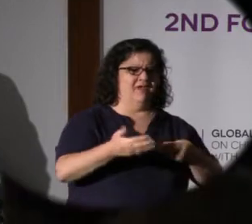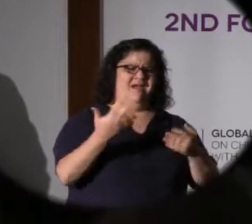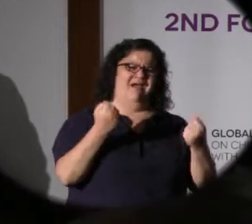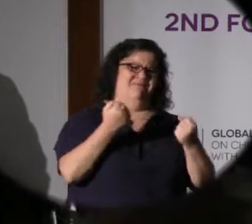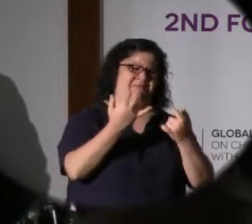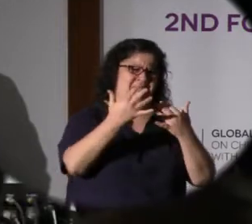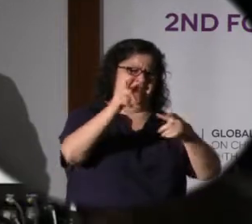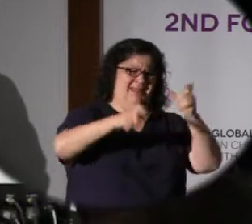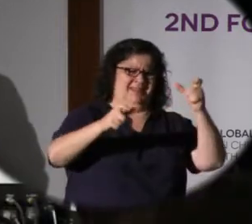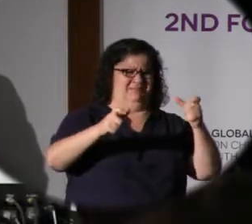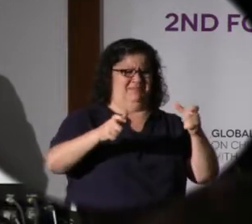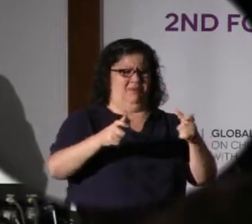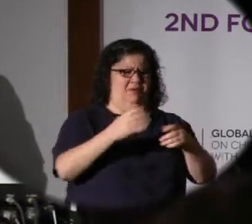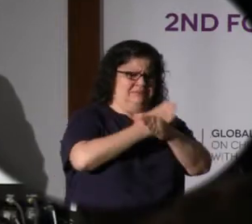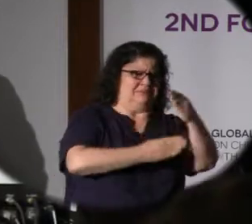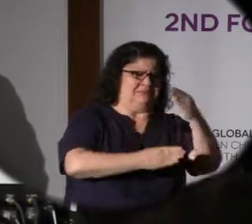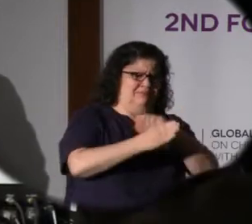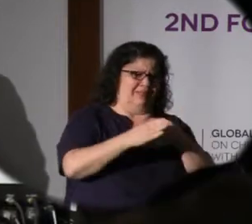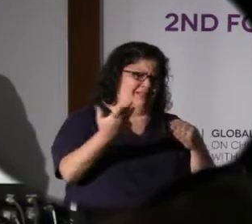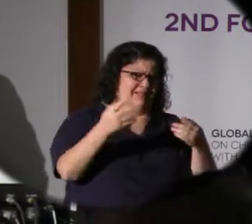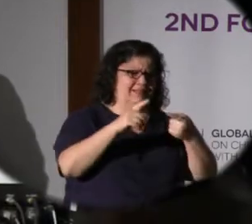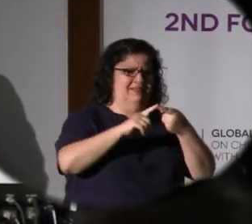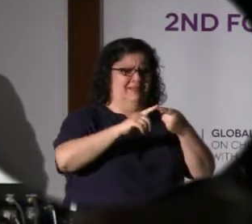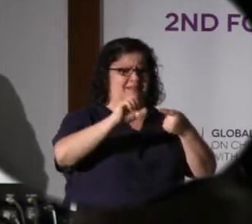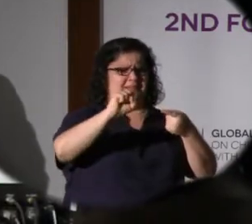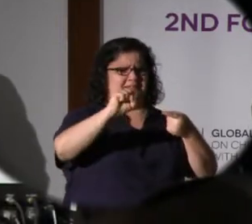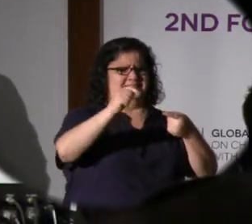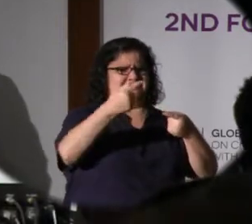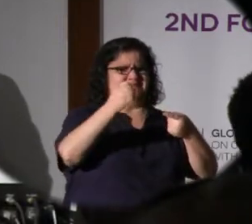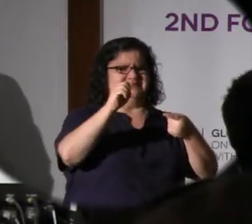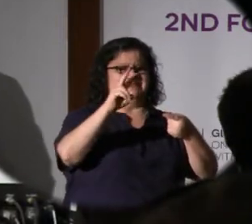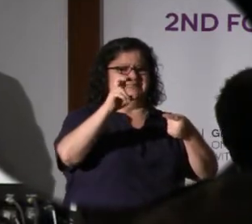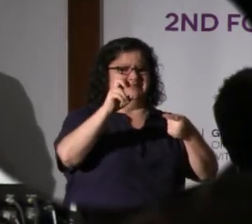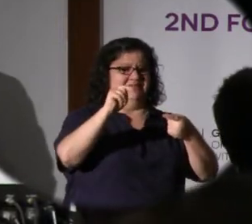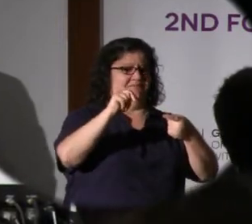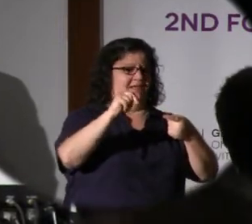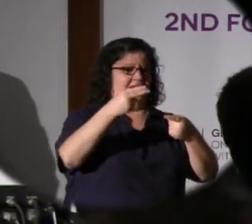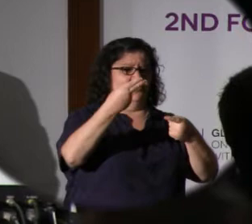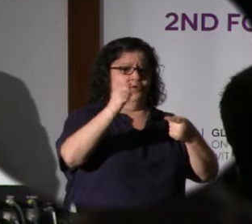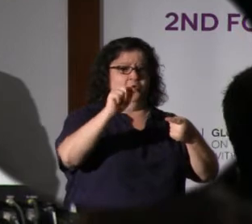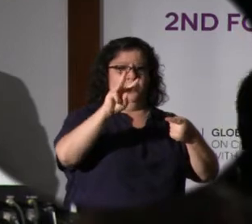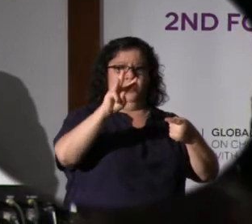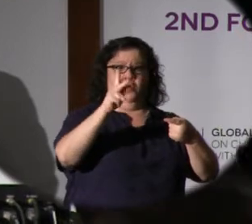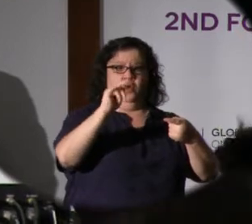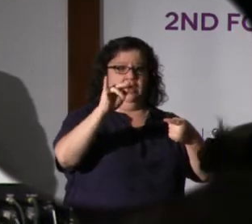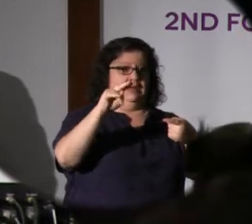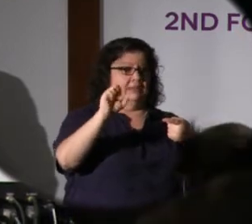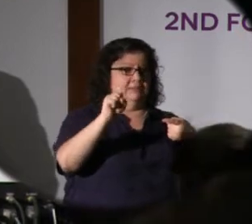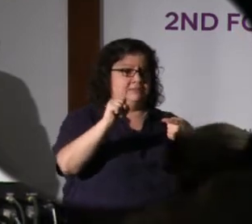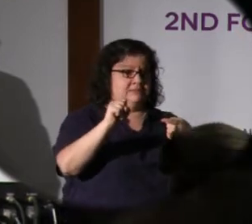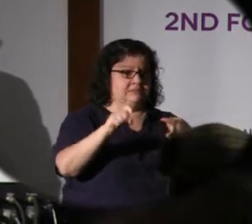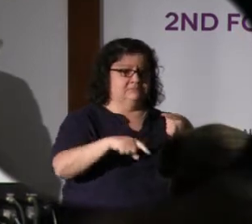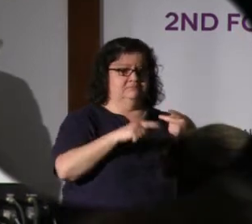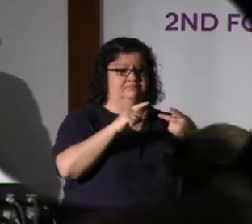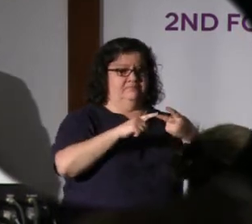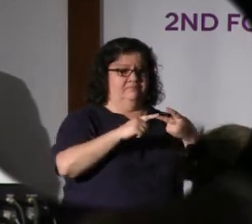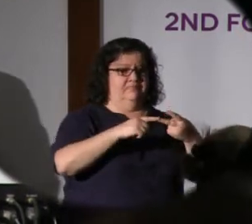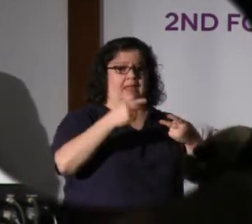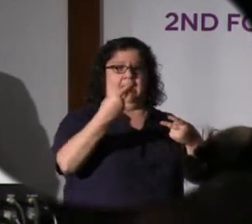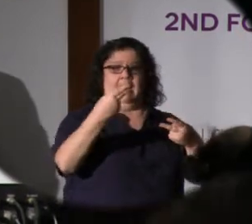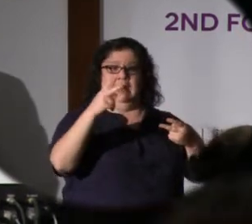Stephen Hawking, Franklin Delano Roosevelt, Helen Keller, Vincent van Gogh, Leonardo da